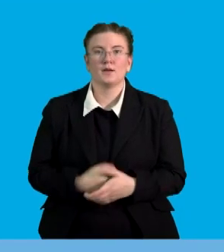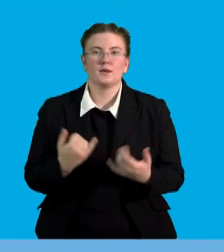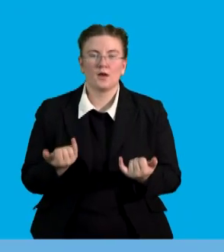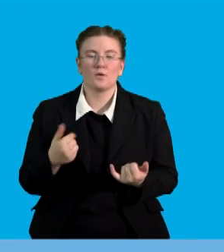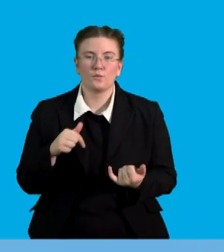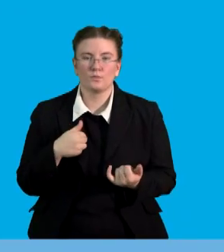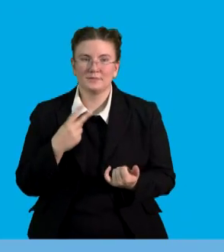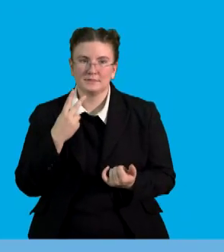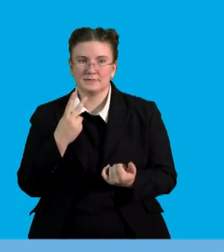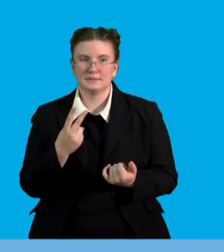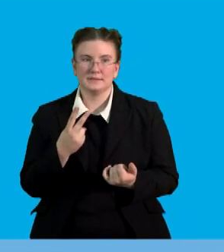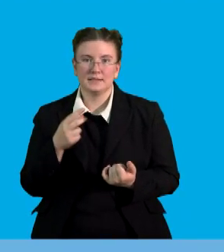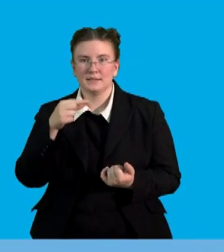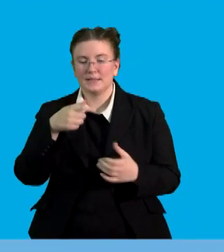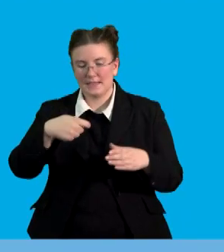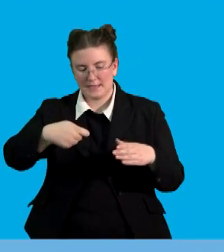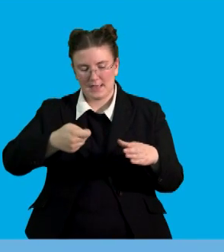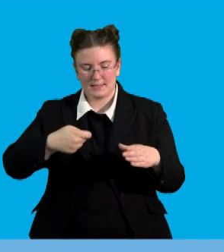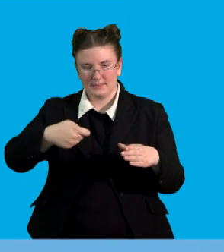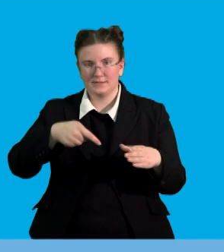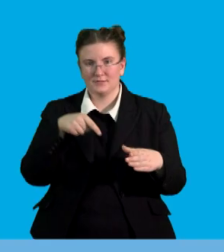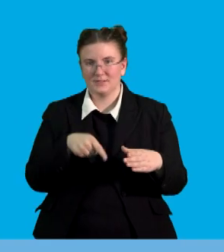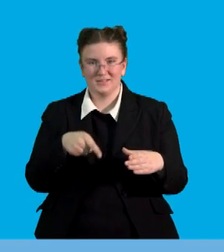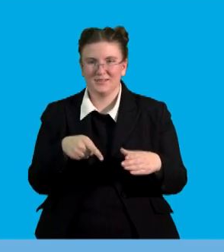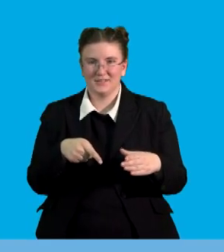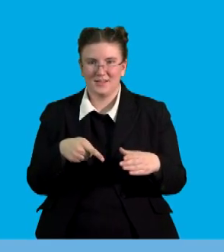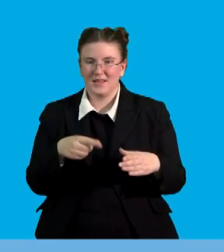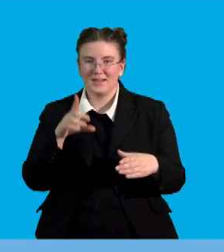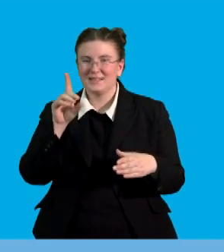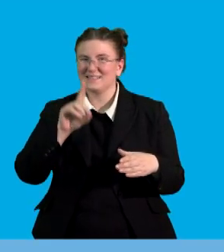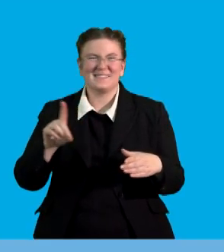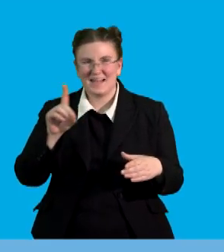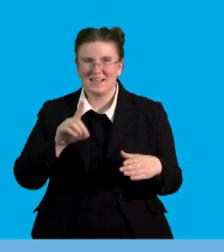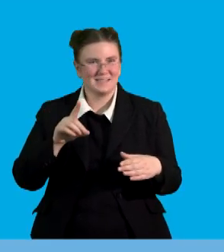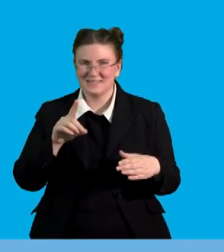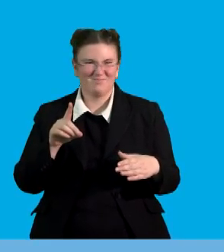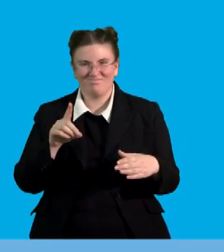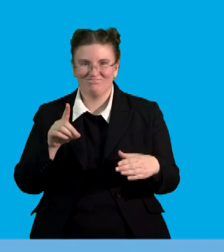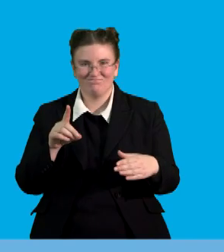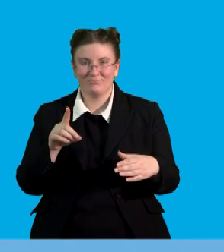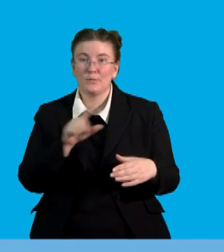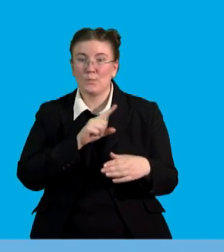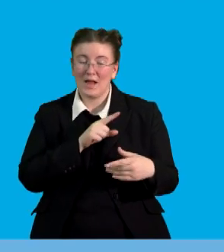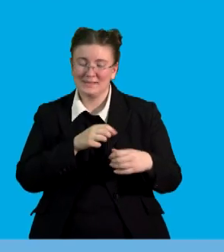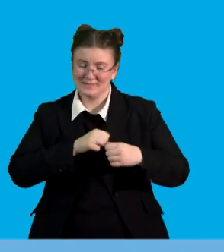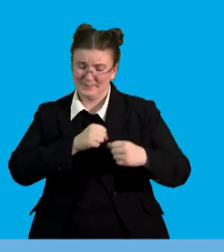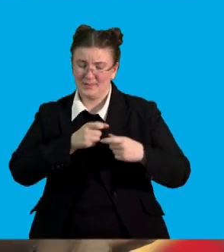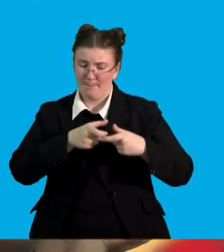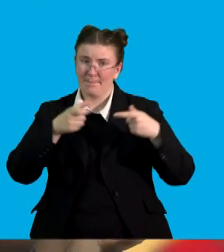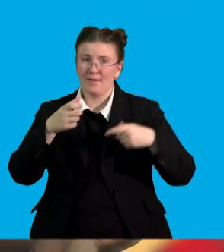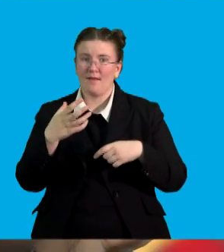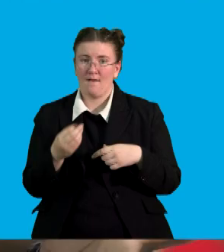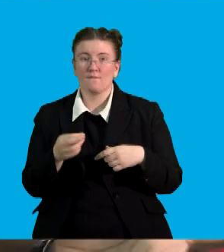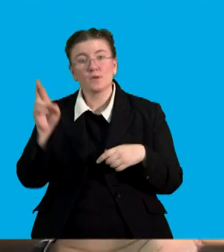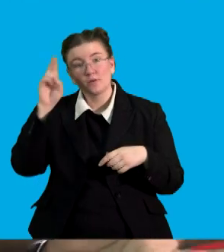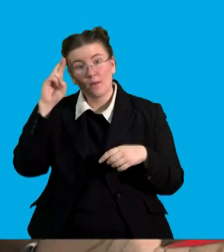Now, when you're looking at gases now, gases are not very dense at all because of the large spaces between them. Remember that the gas particles,